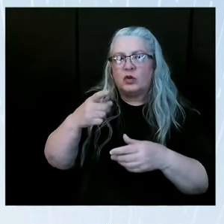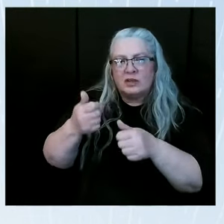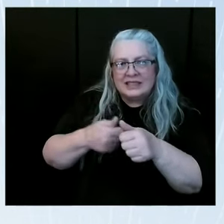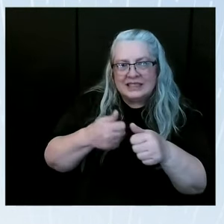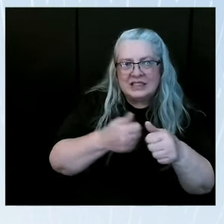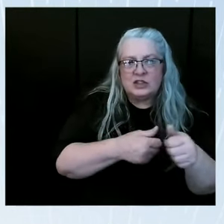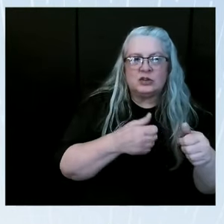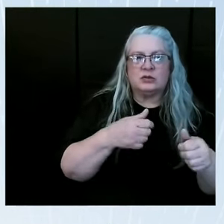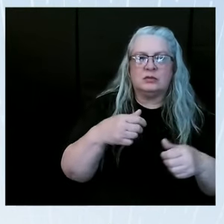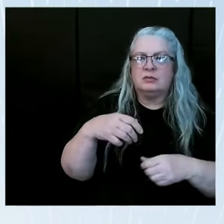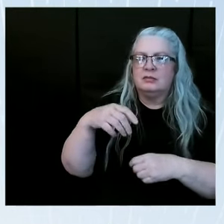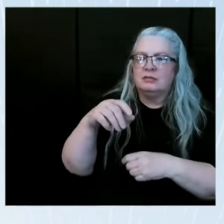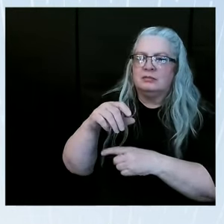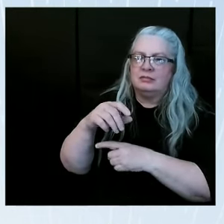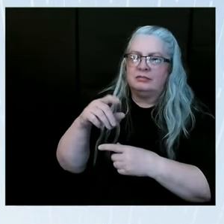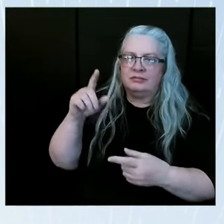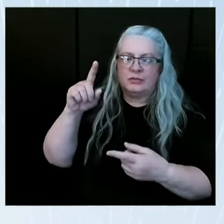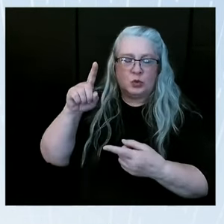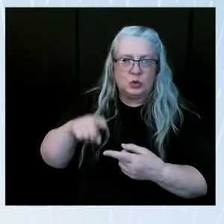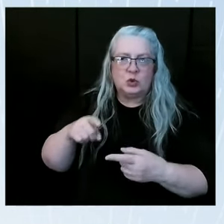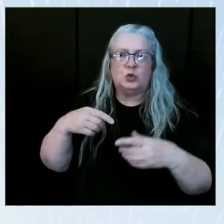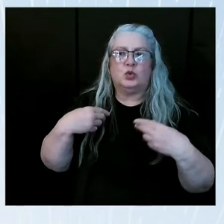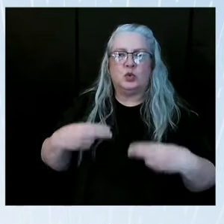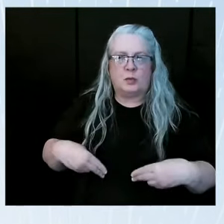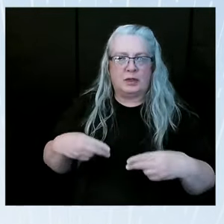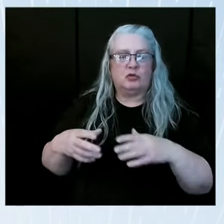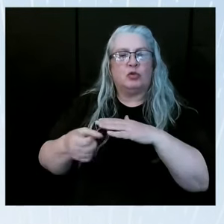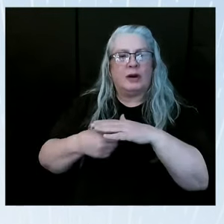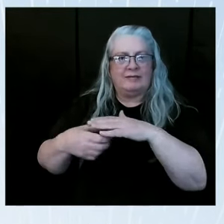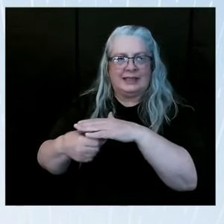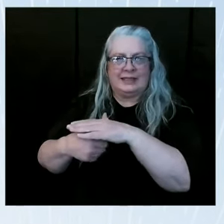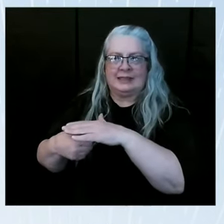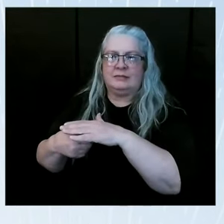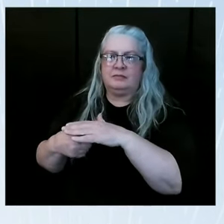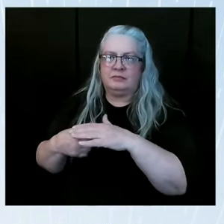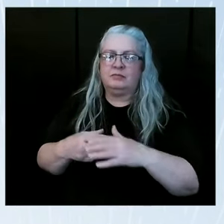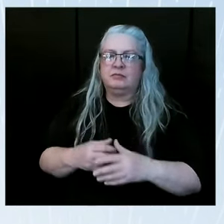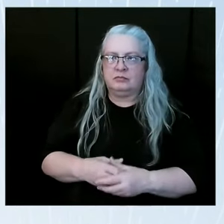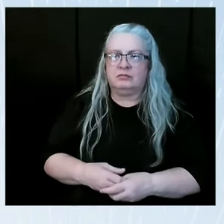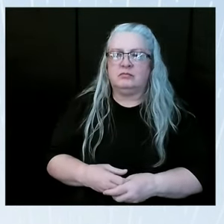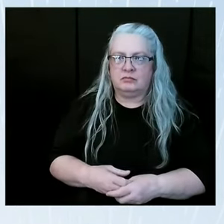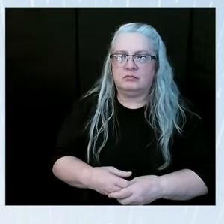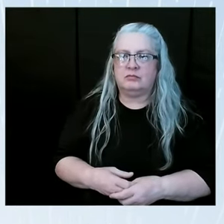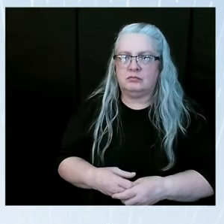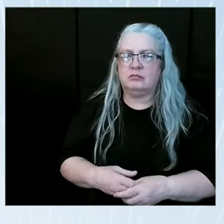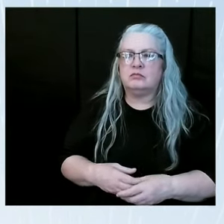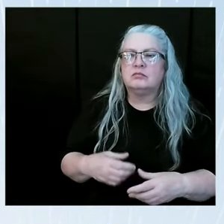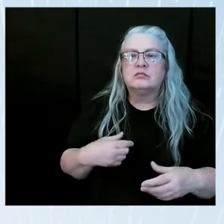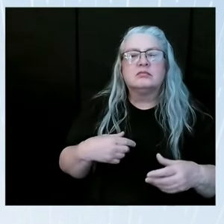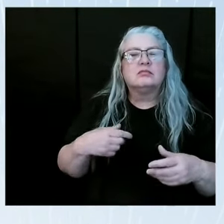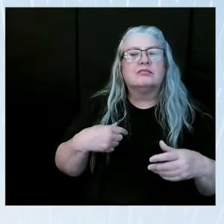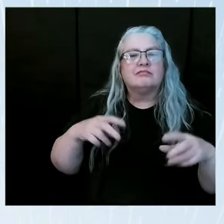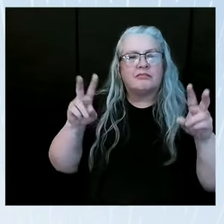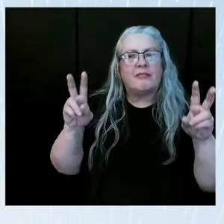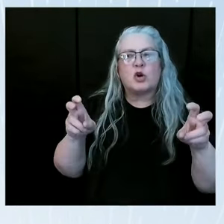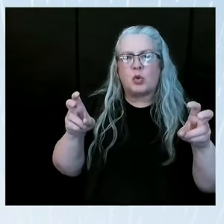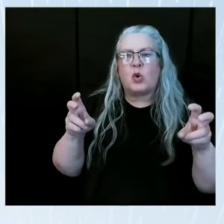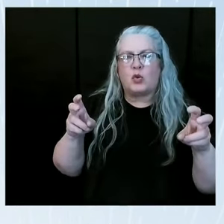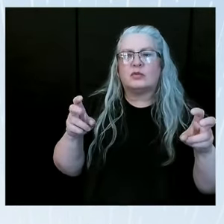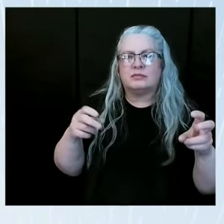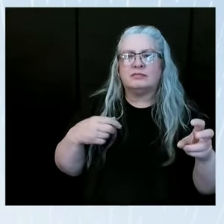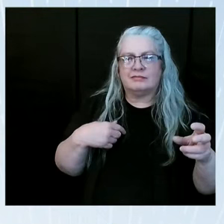I heard an anonymous quote, "I saved 1,000 lives. I could have saved 1,000